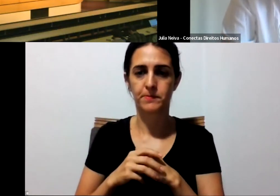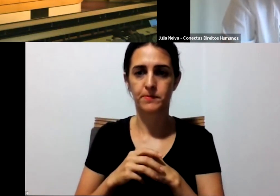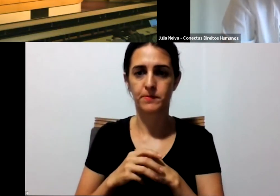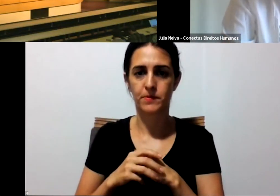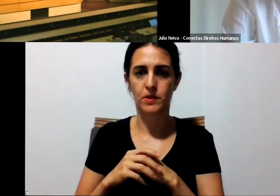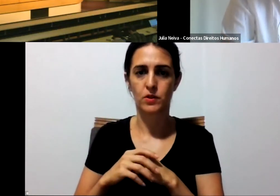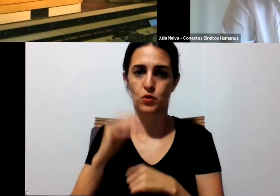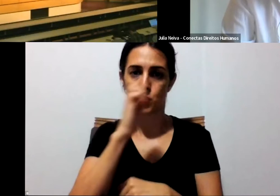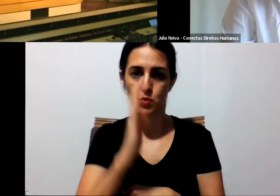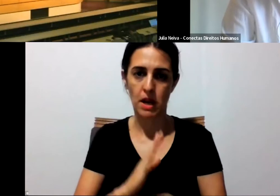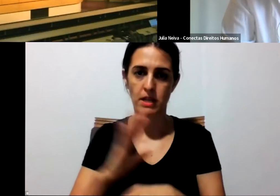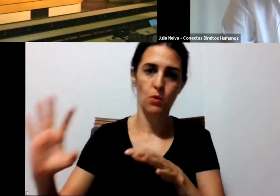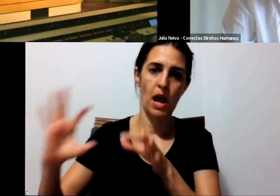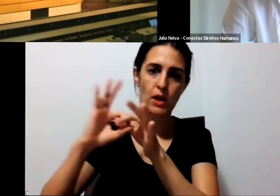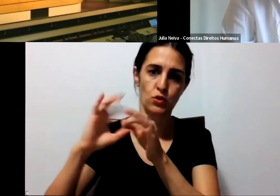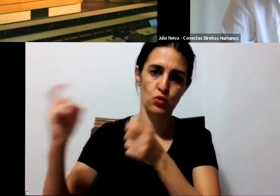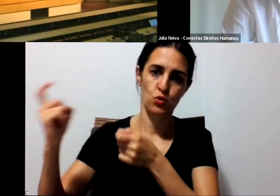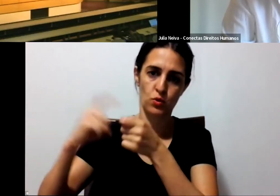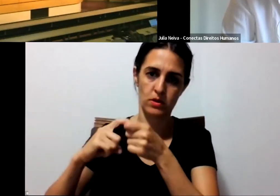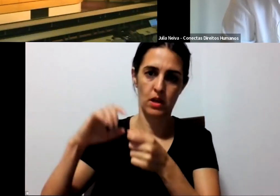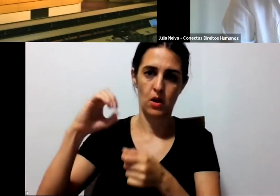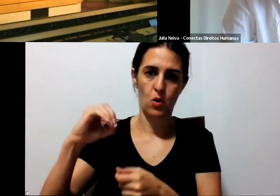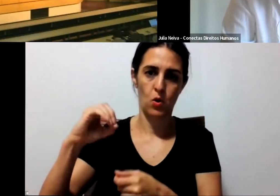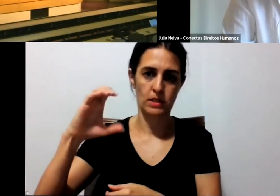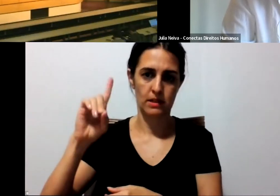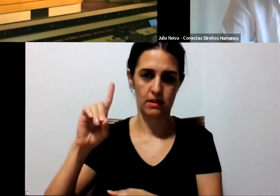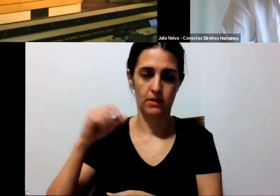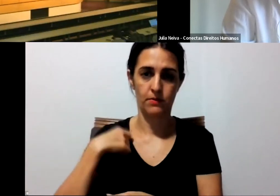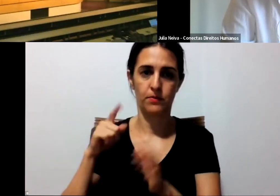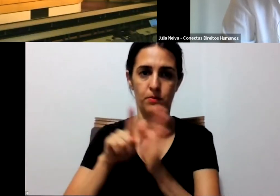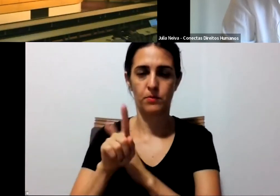process, and which instruments should Brazil